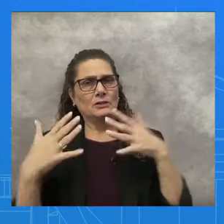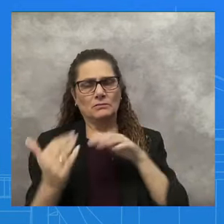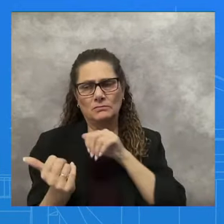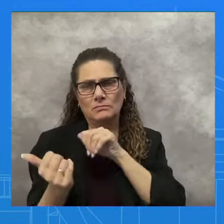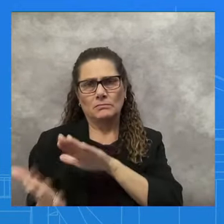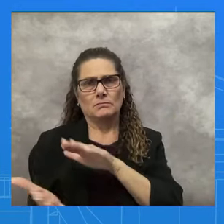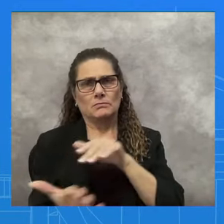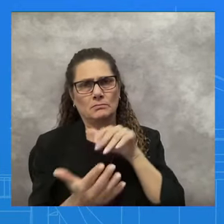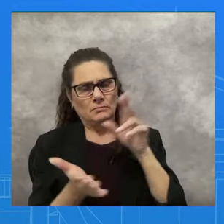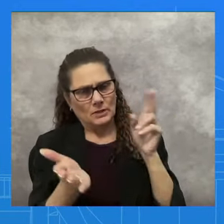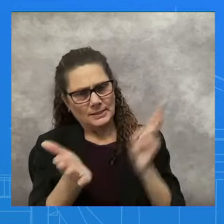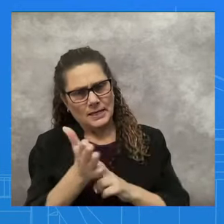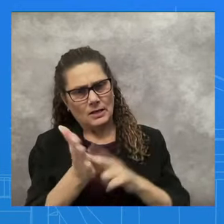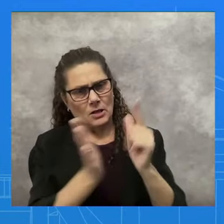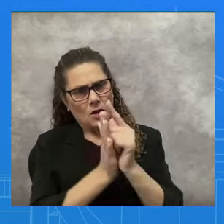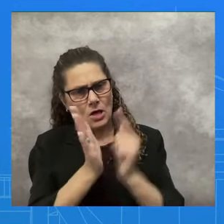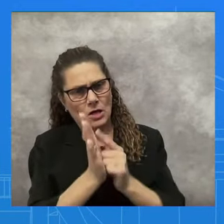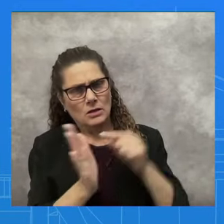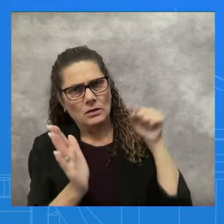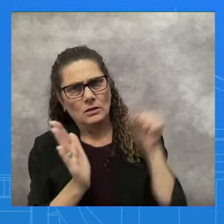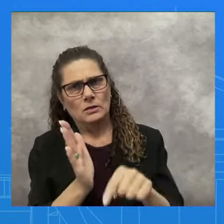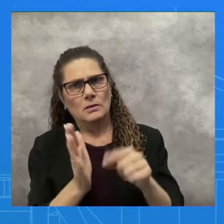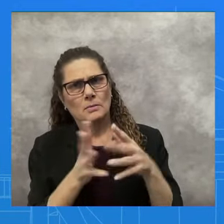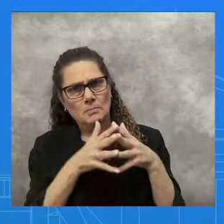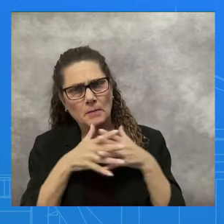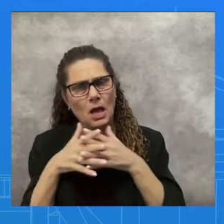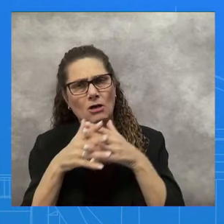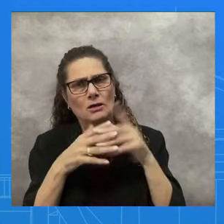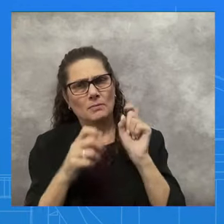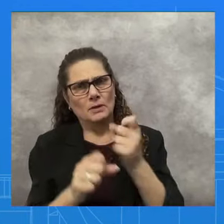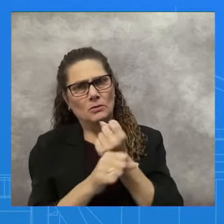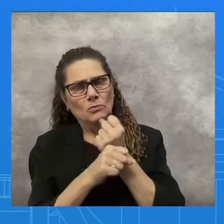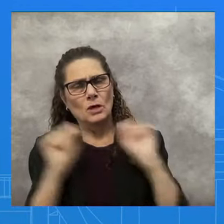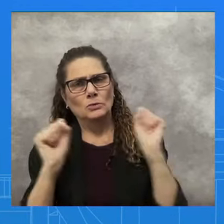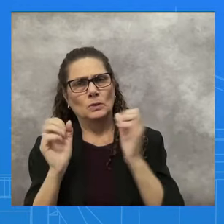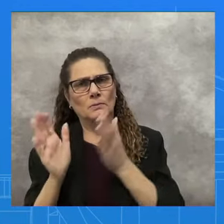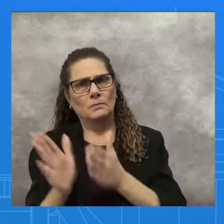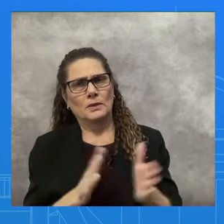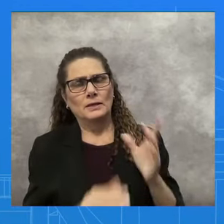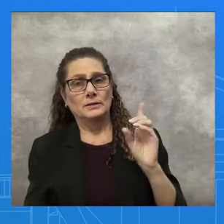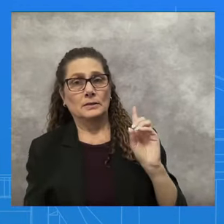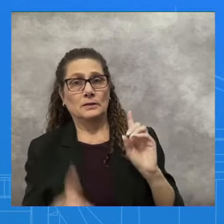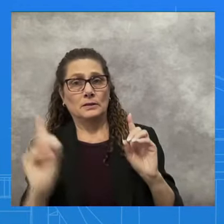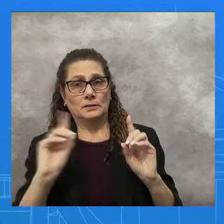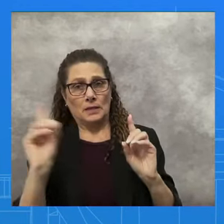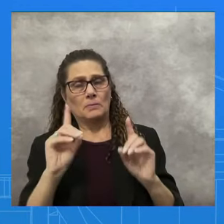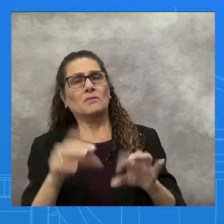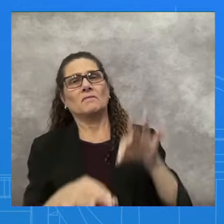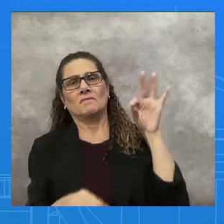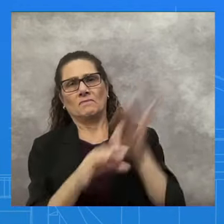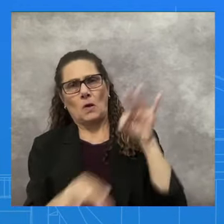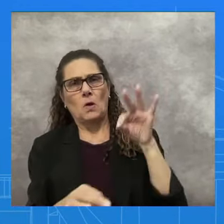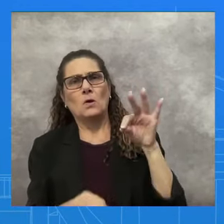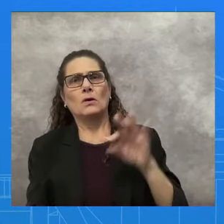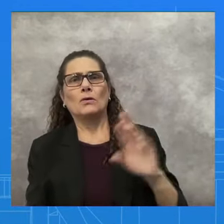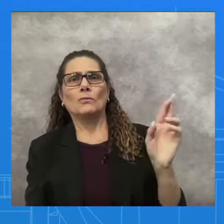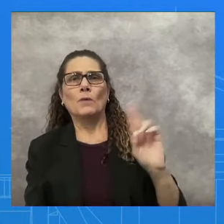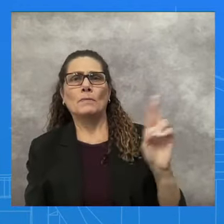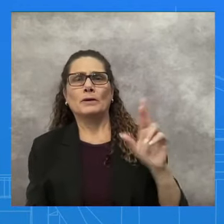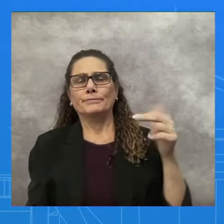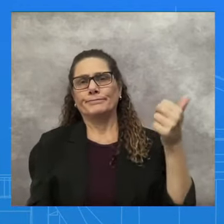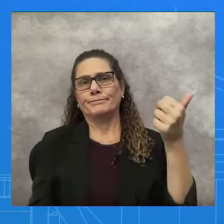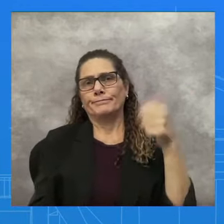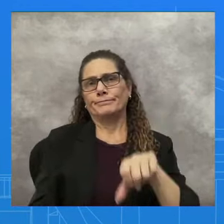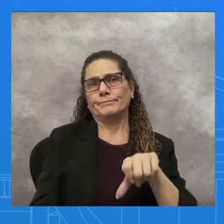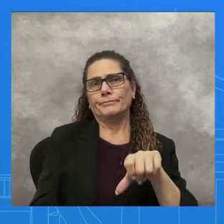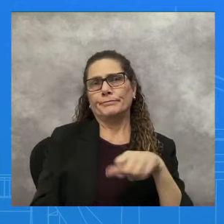law, American Rescue Plan, only Democrats voted for that. Republicans didn't vote for that. There was billions of dollars in that plan to deal with crime, to make sure